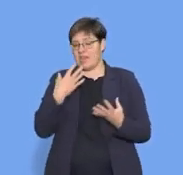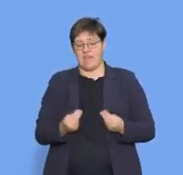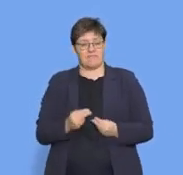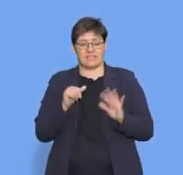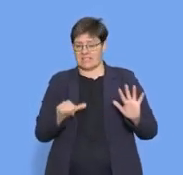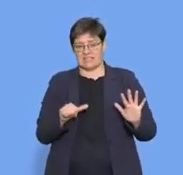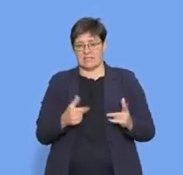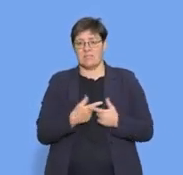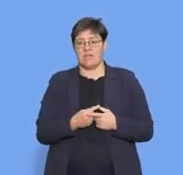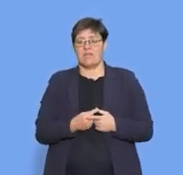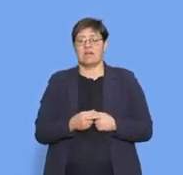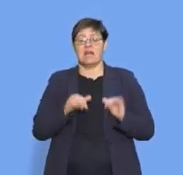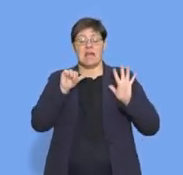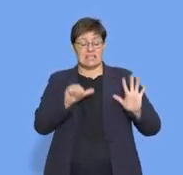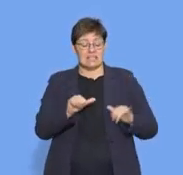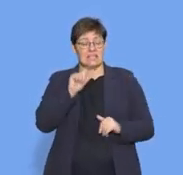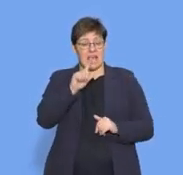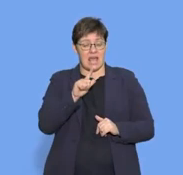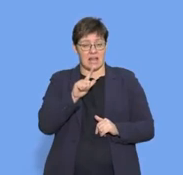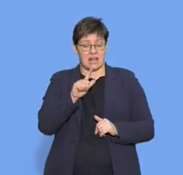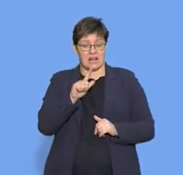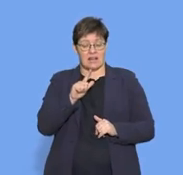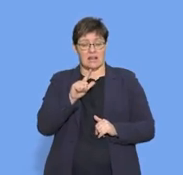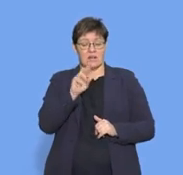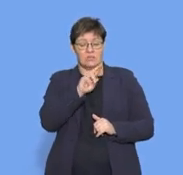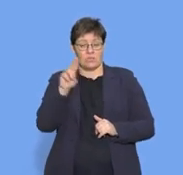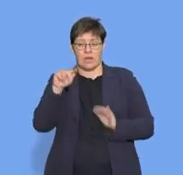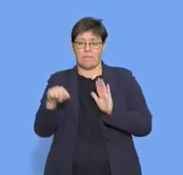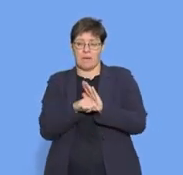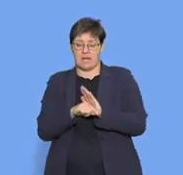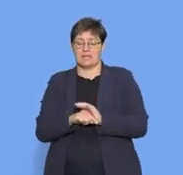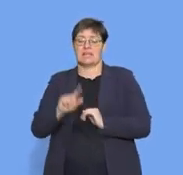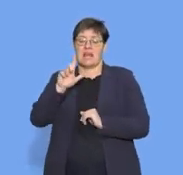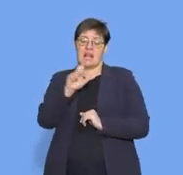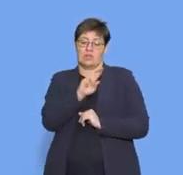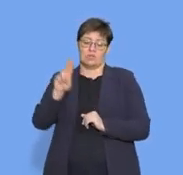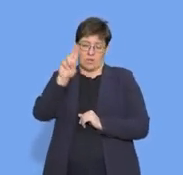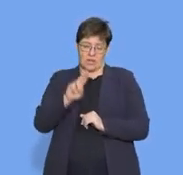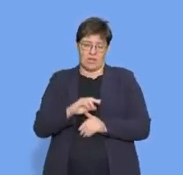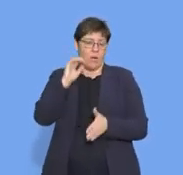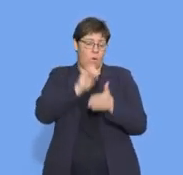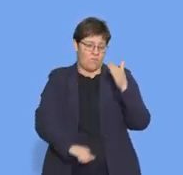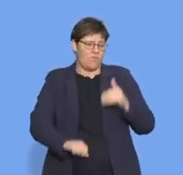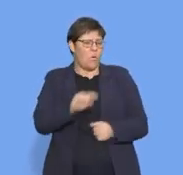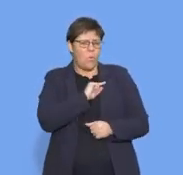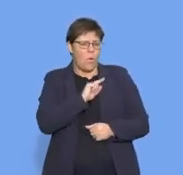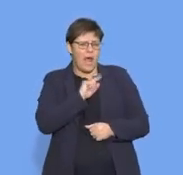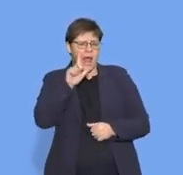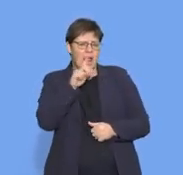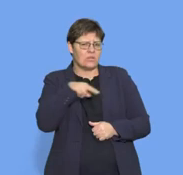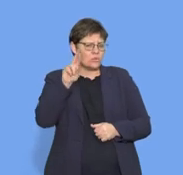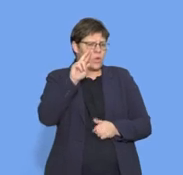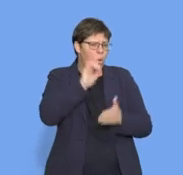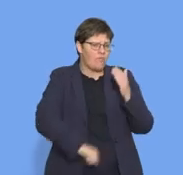to have to say 6L squared minus L squared. Now, why have